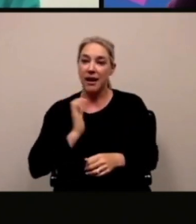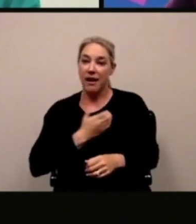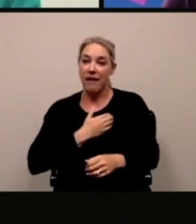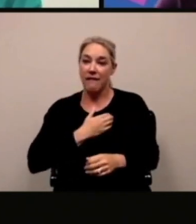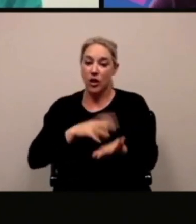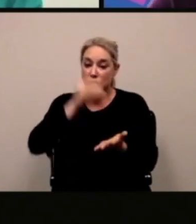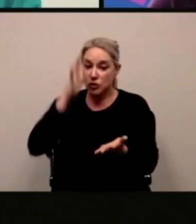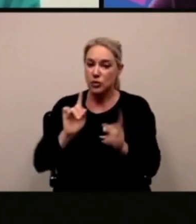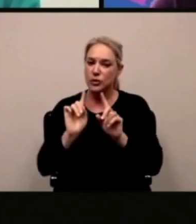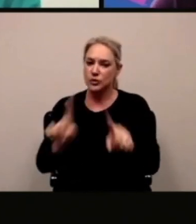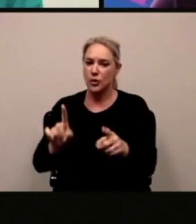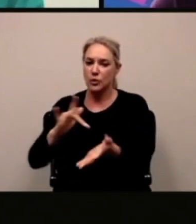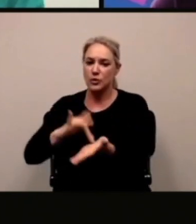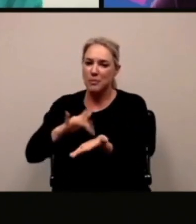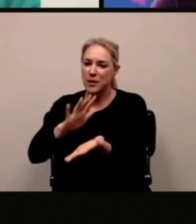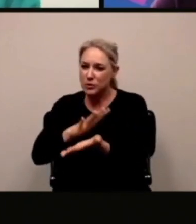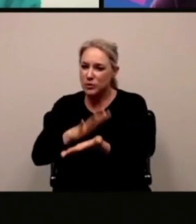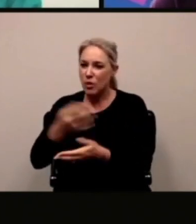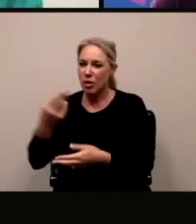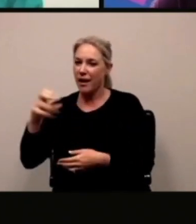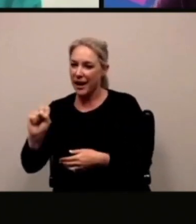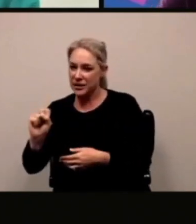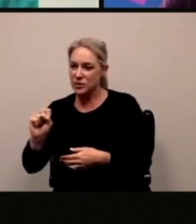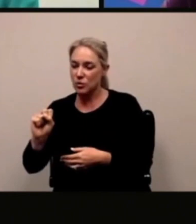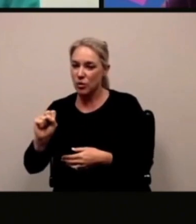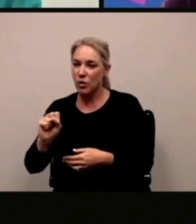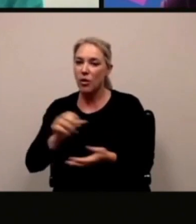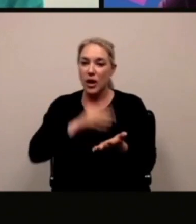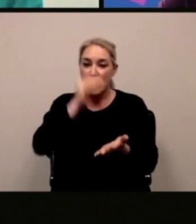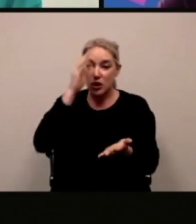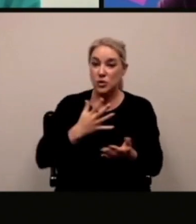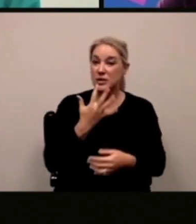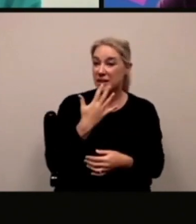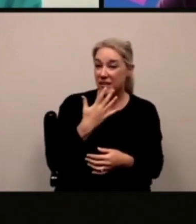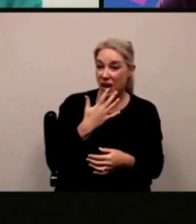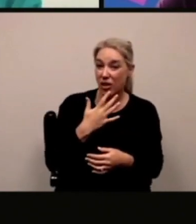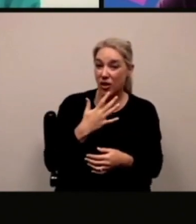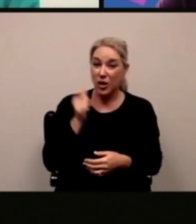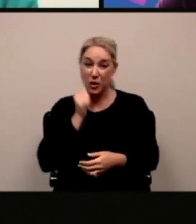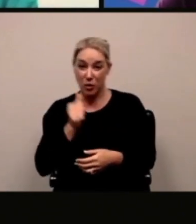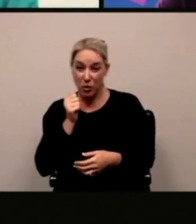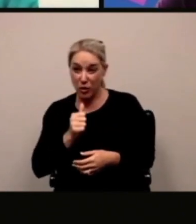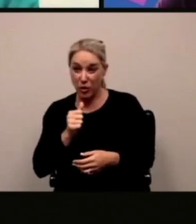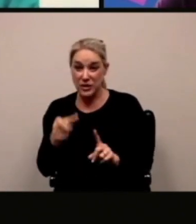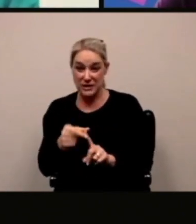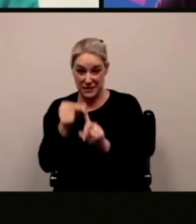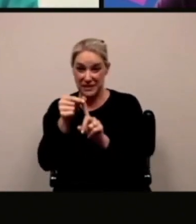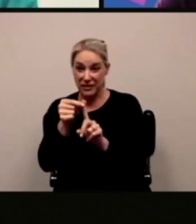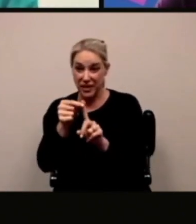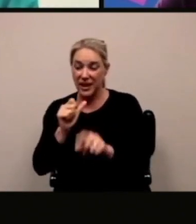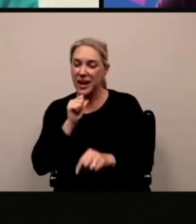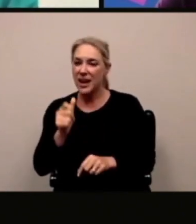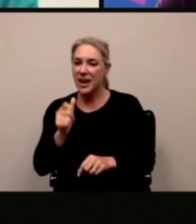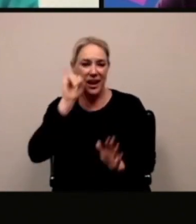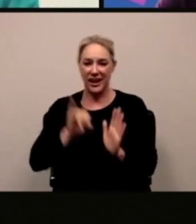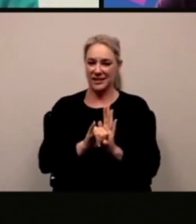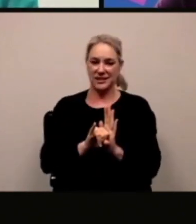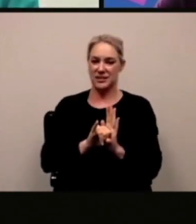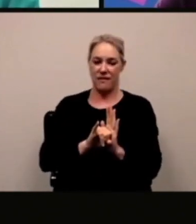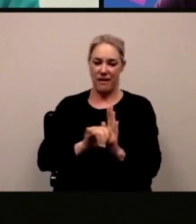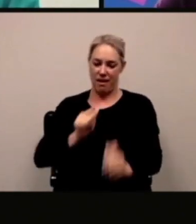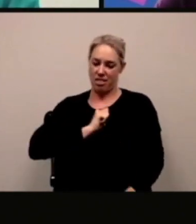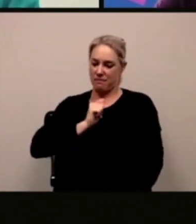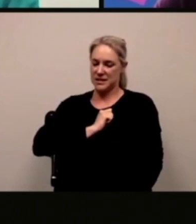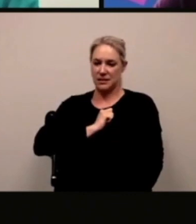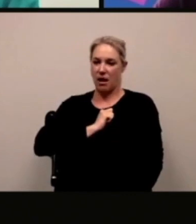and high school, our students of color, our girls, don't necessarily identify as someone who thinks they will be good or